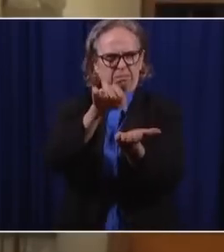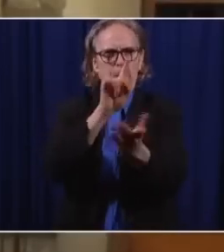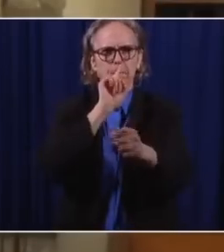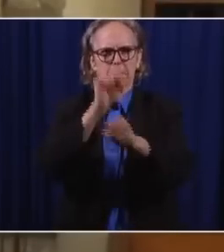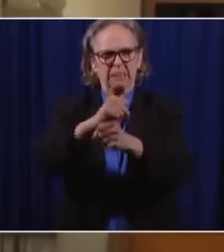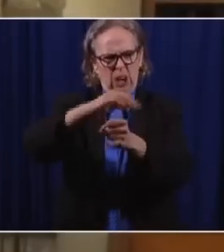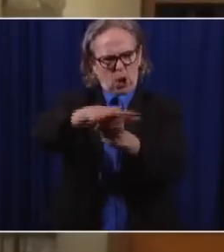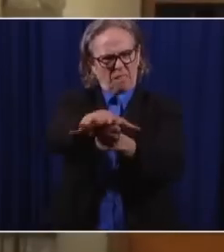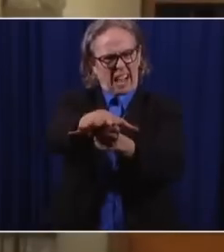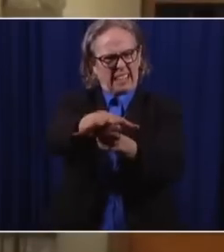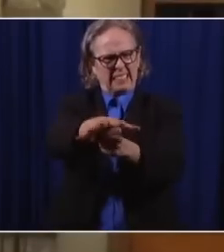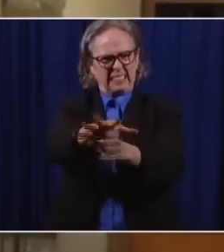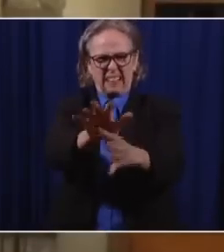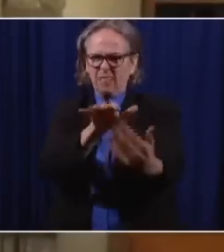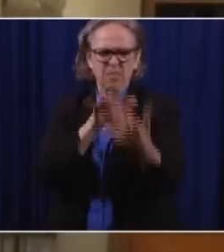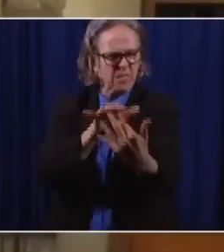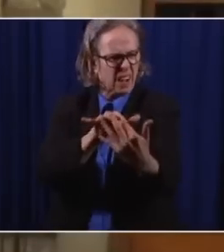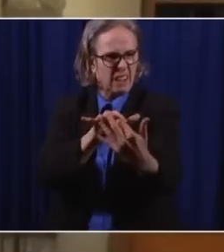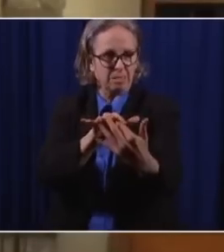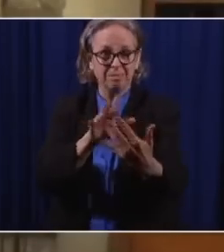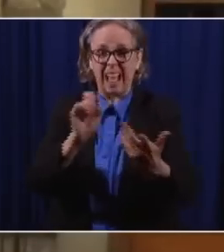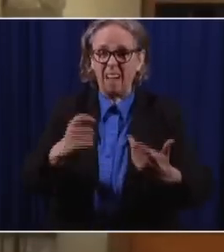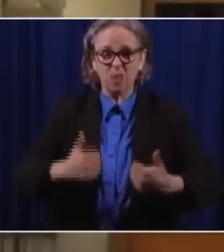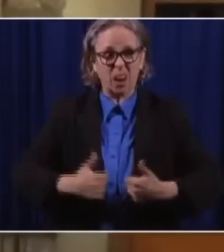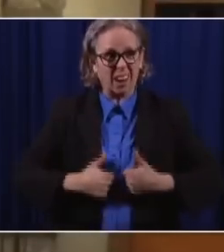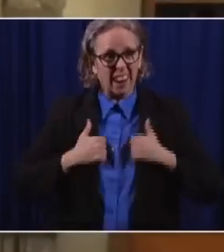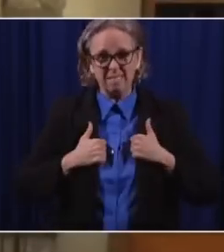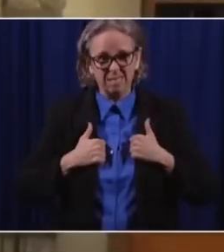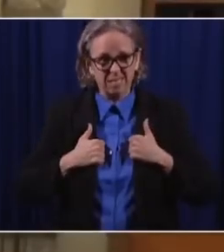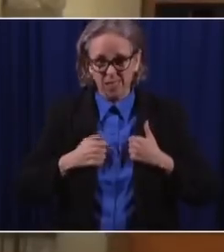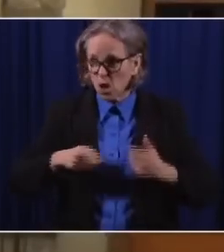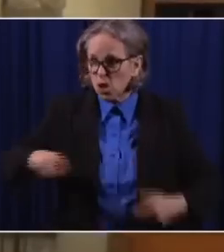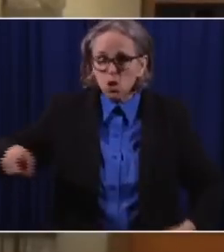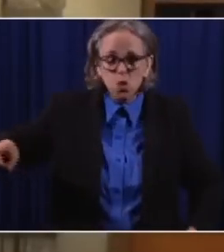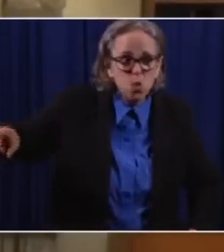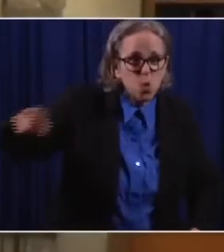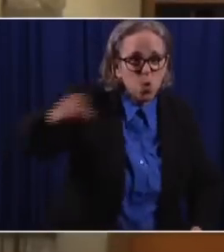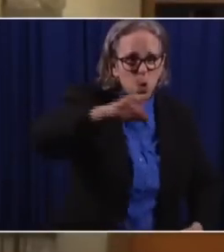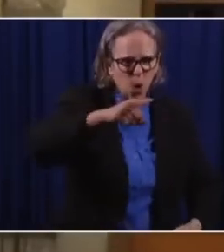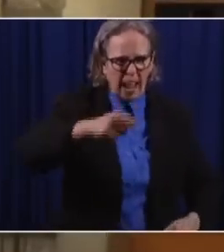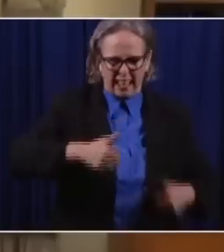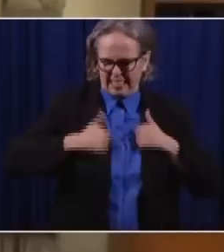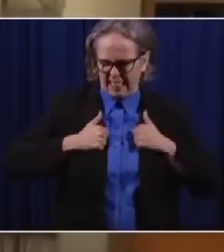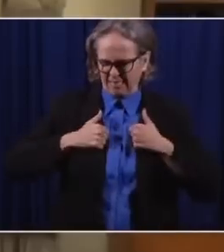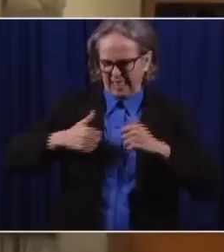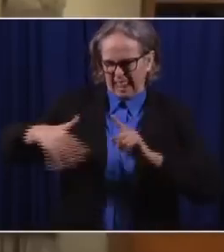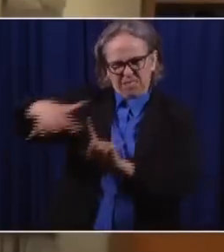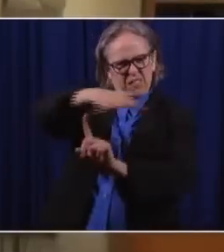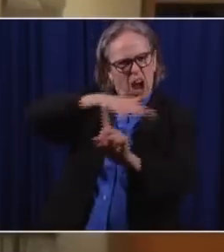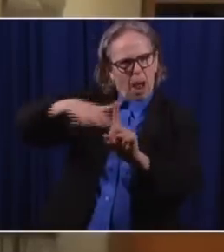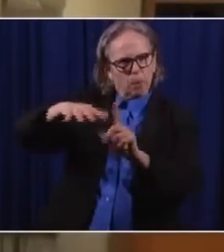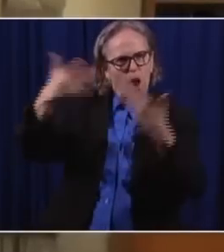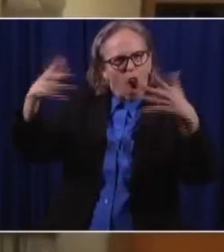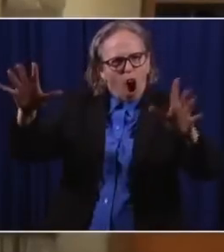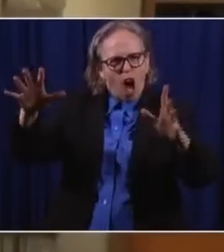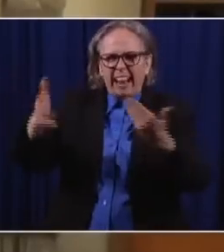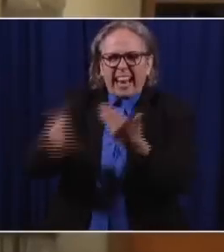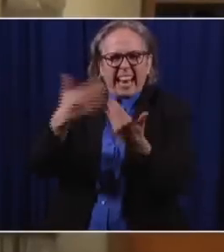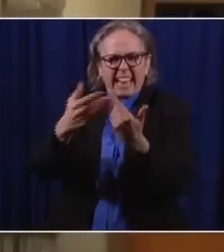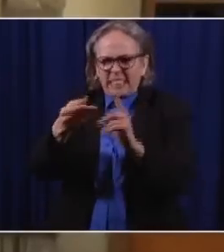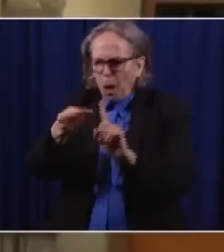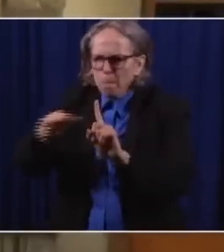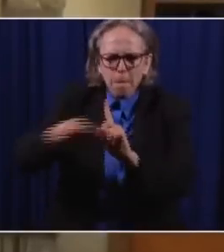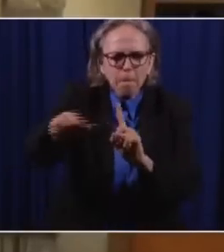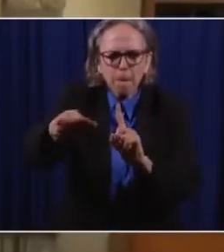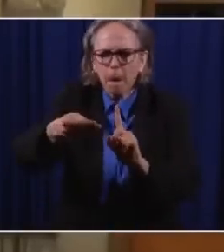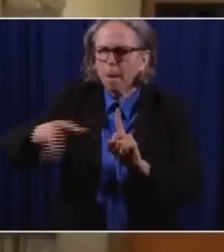of Ohio, you now have high incidence. Sadly, you now have high incidence of COVID in your county.